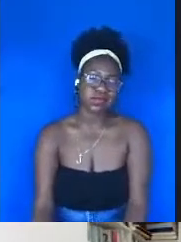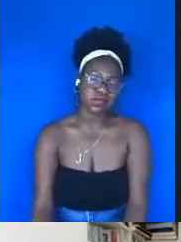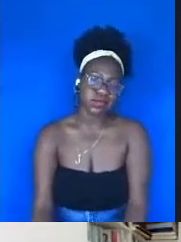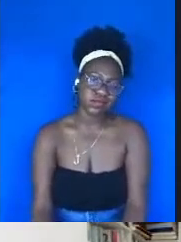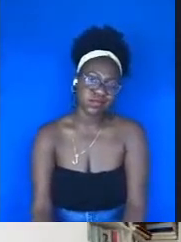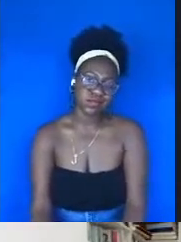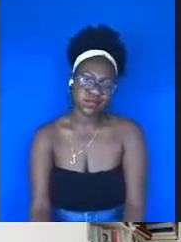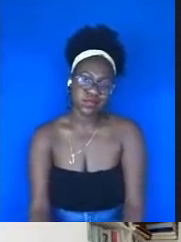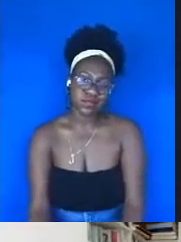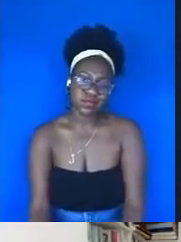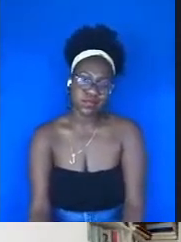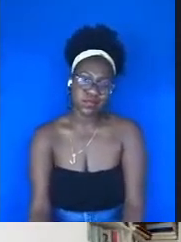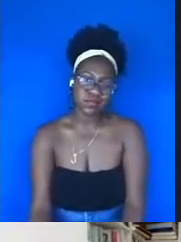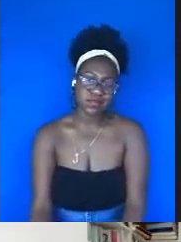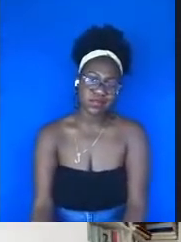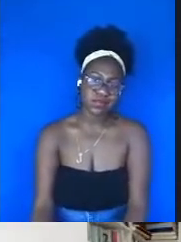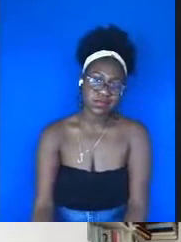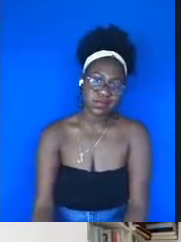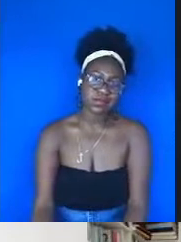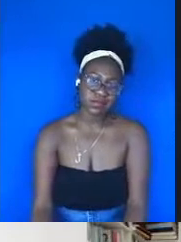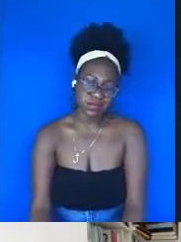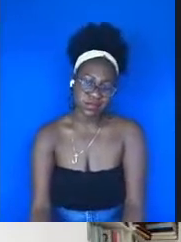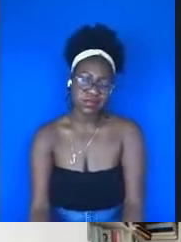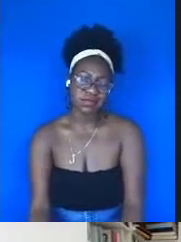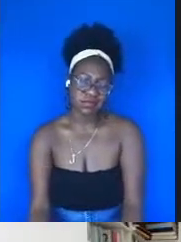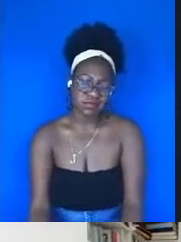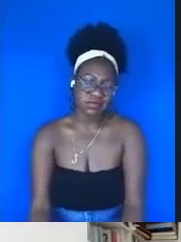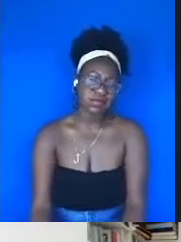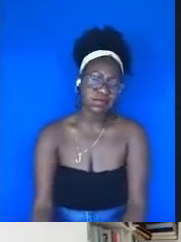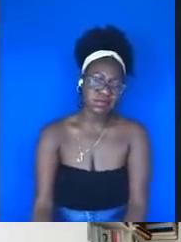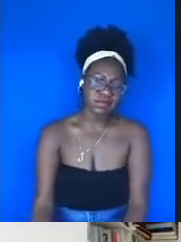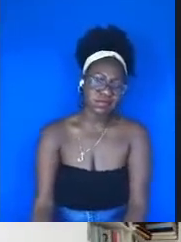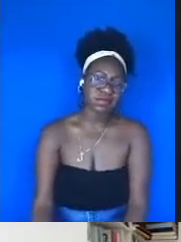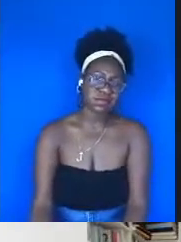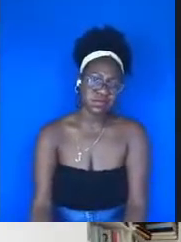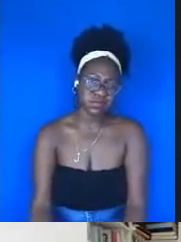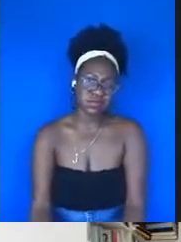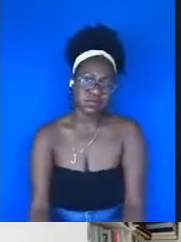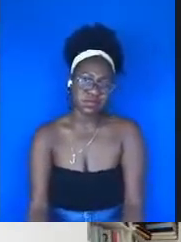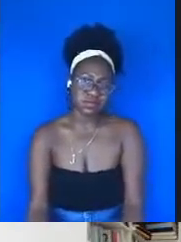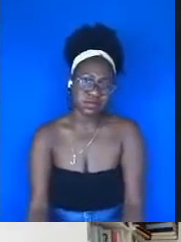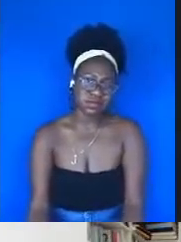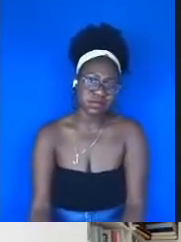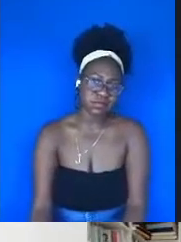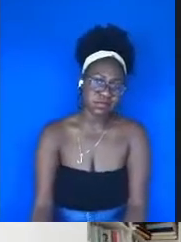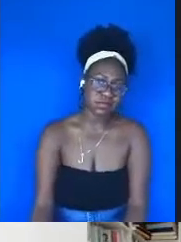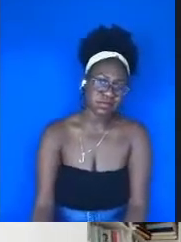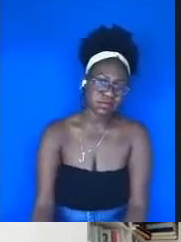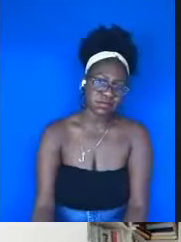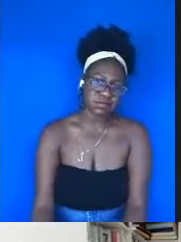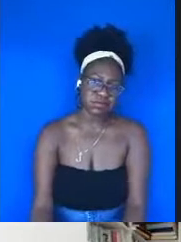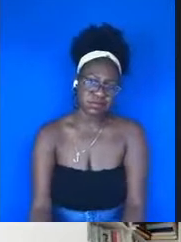people of color are always put down and said, you know, and told that we're not entitled to this and I think it's mainly poor